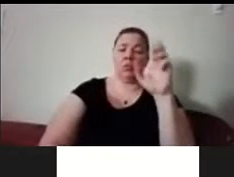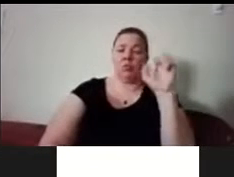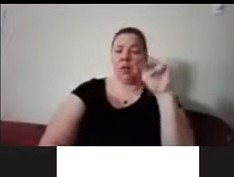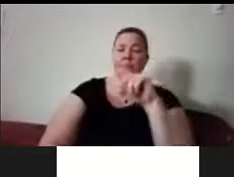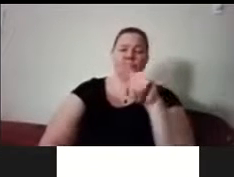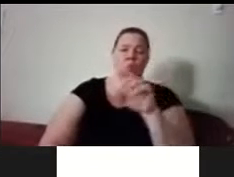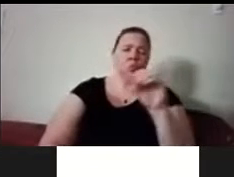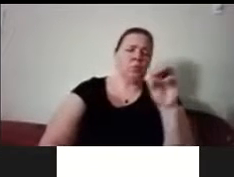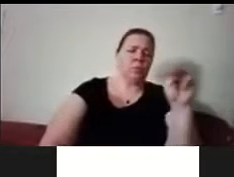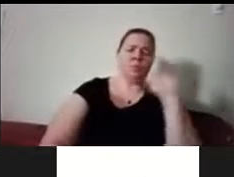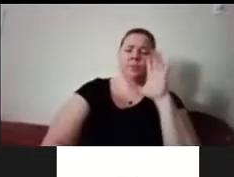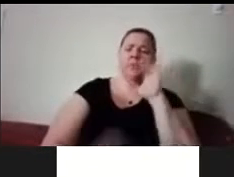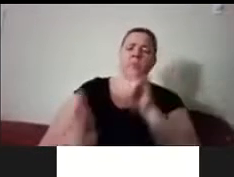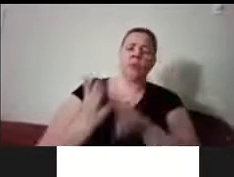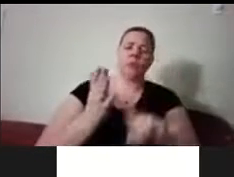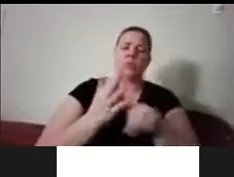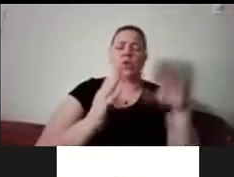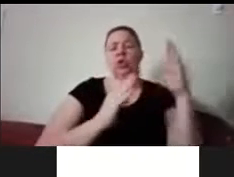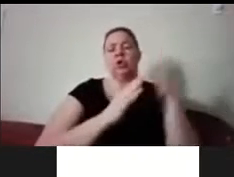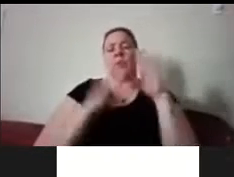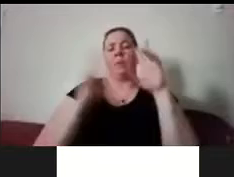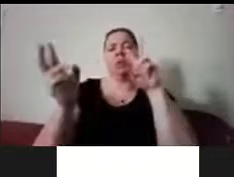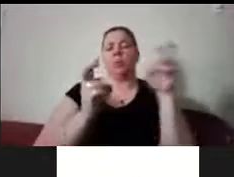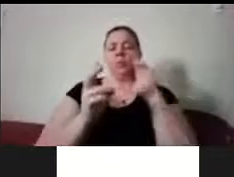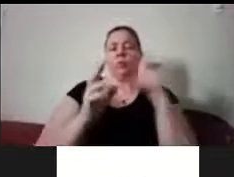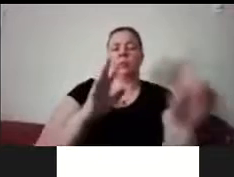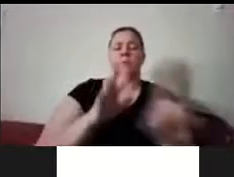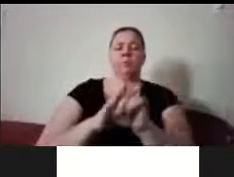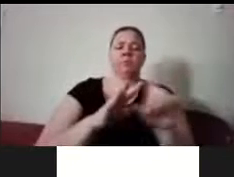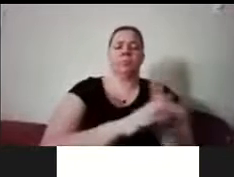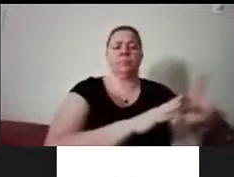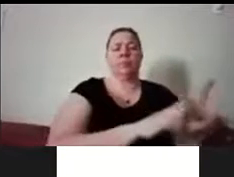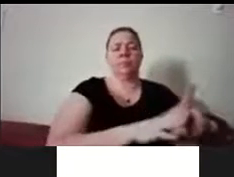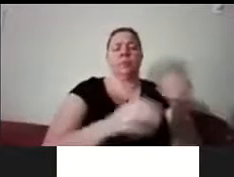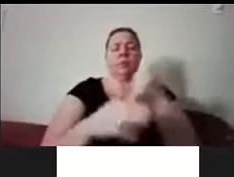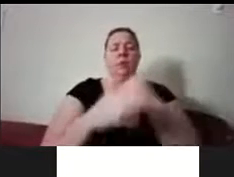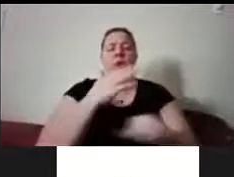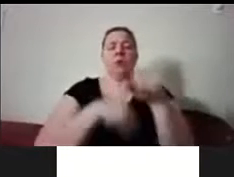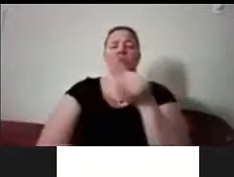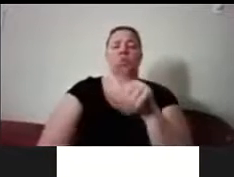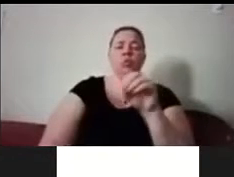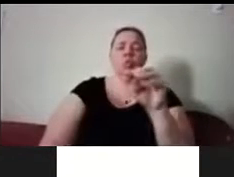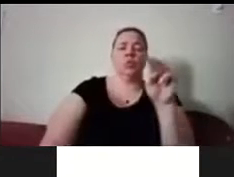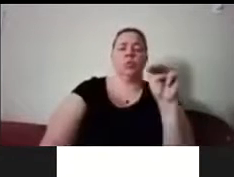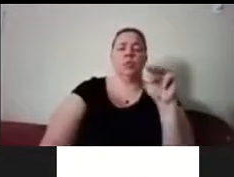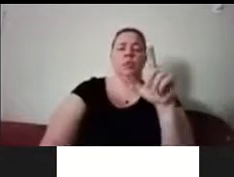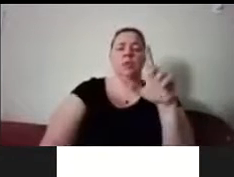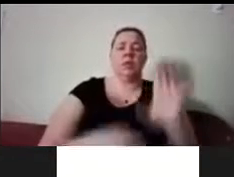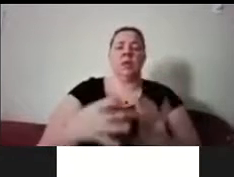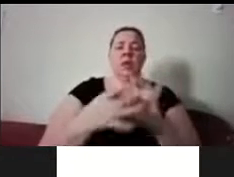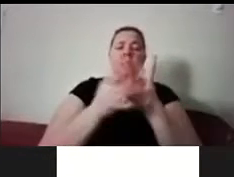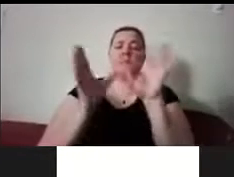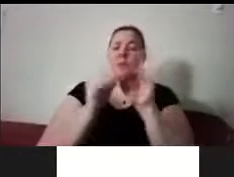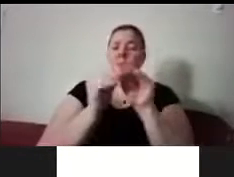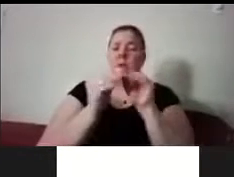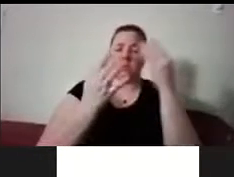go and search under top topics and it will come up, Telegram and Zoom. Under the Zoom links, you will find all the Zoom meetings that we have and